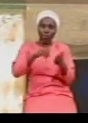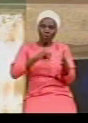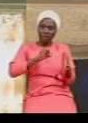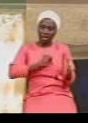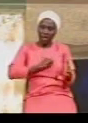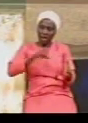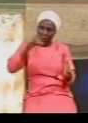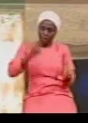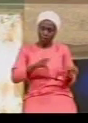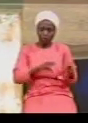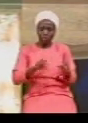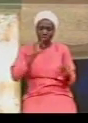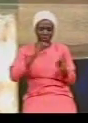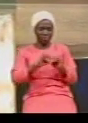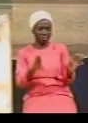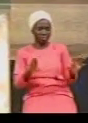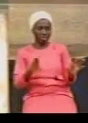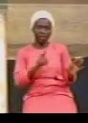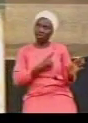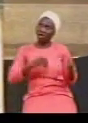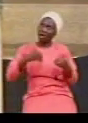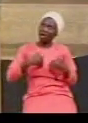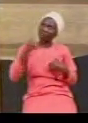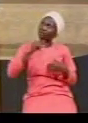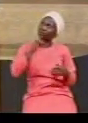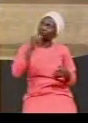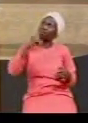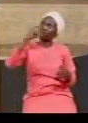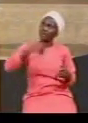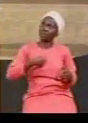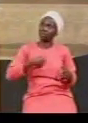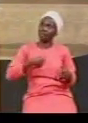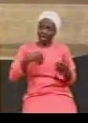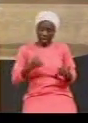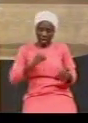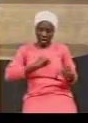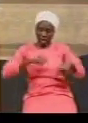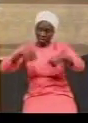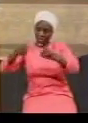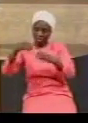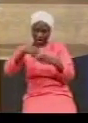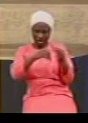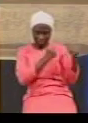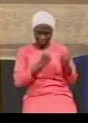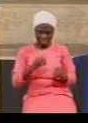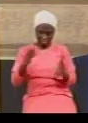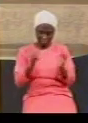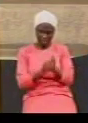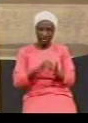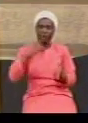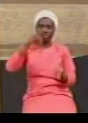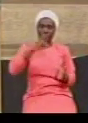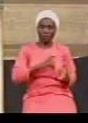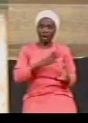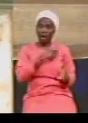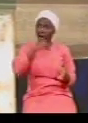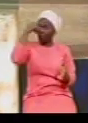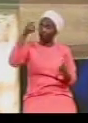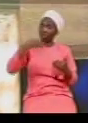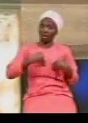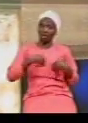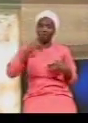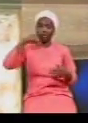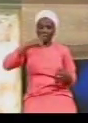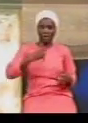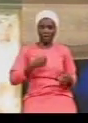not commanded me? I am going in the strength of that command. And because you have commanded me and you